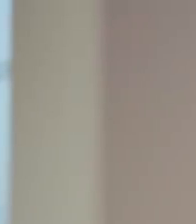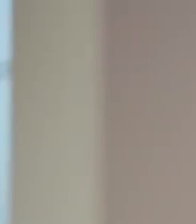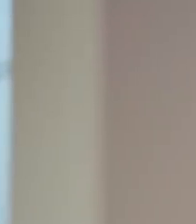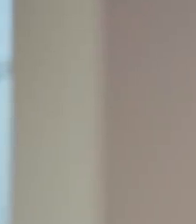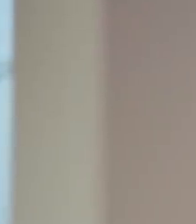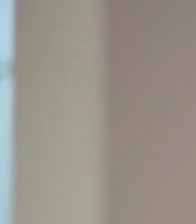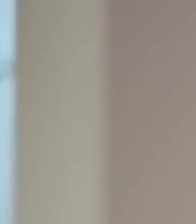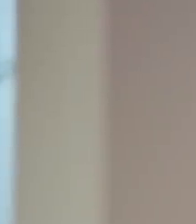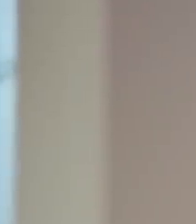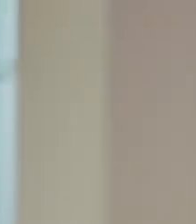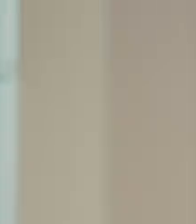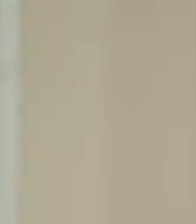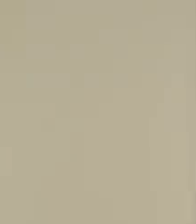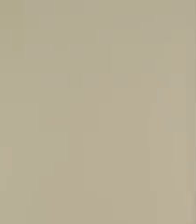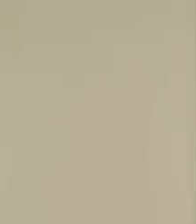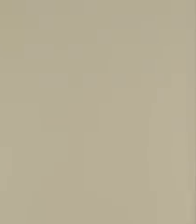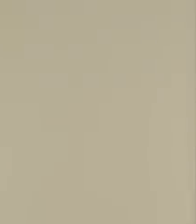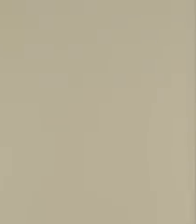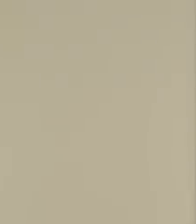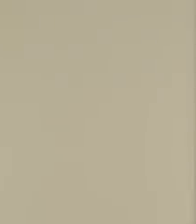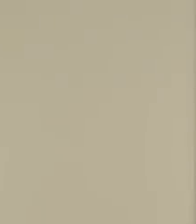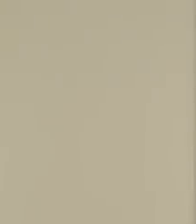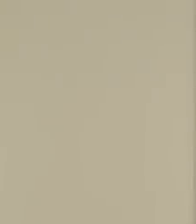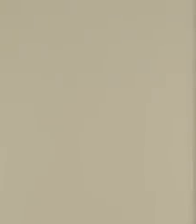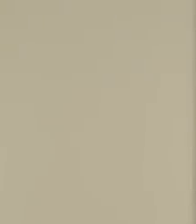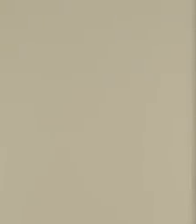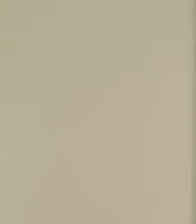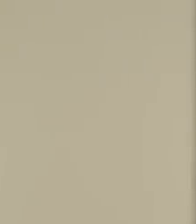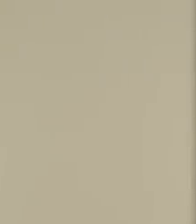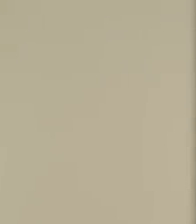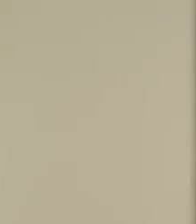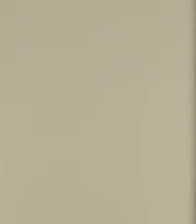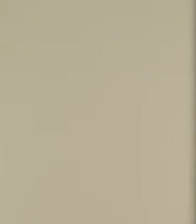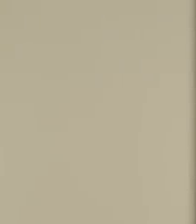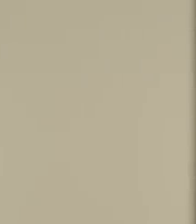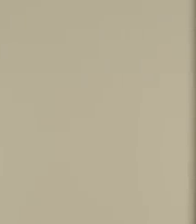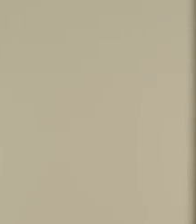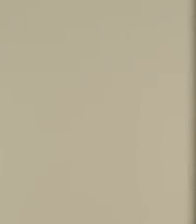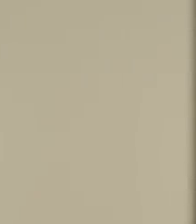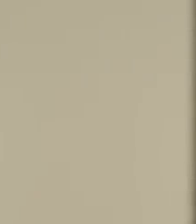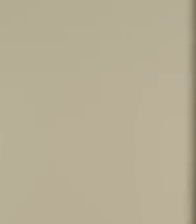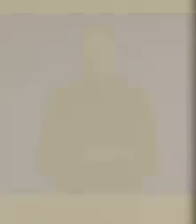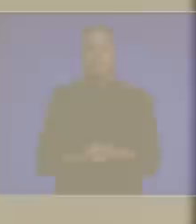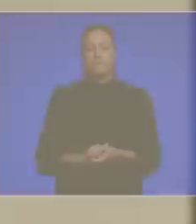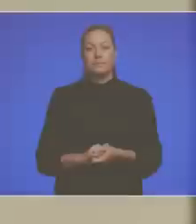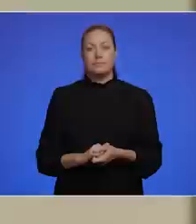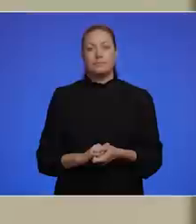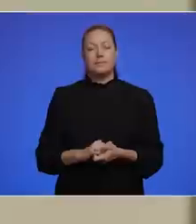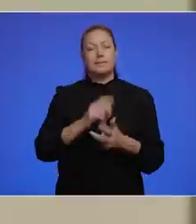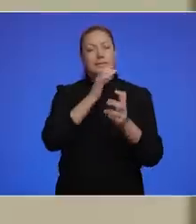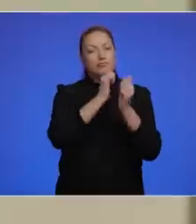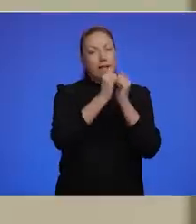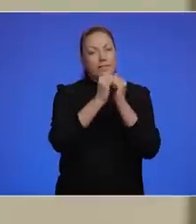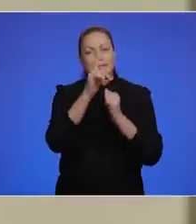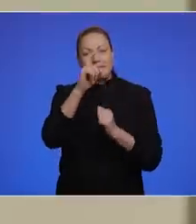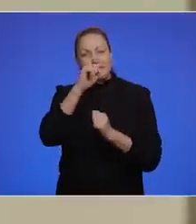The forgiveness of sins The resurrection of the body And life everlasting Amen My